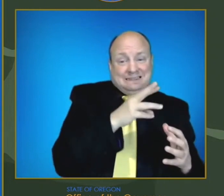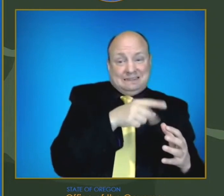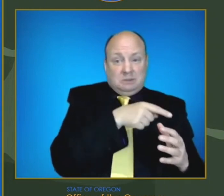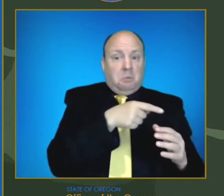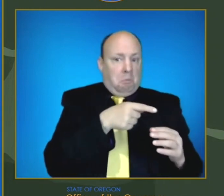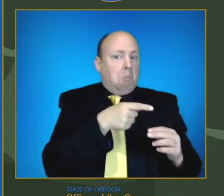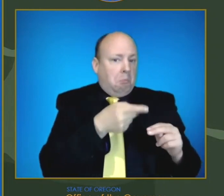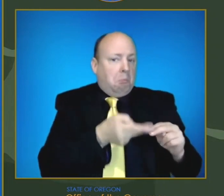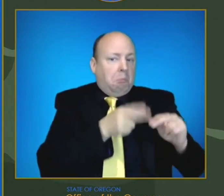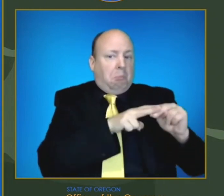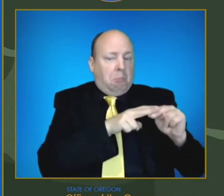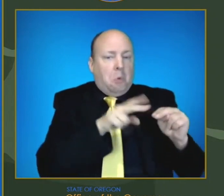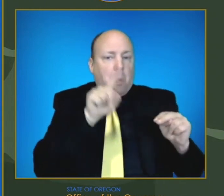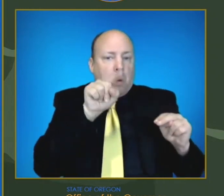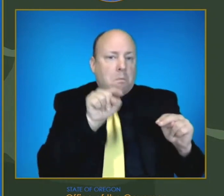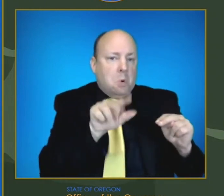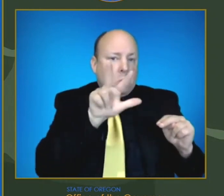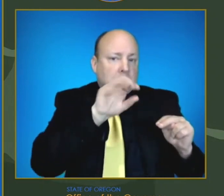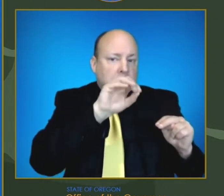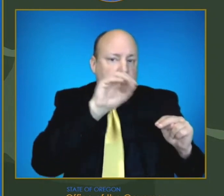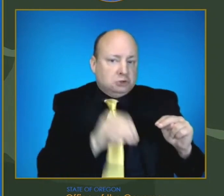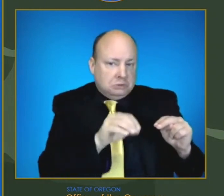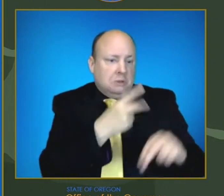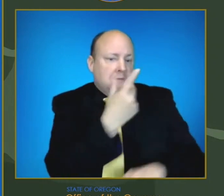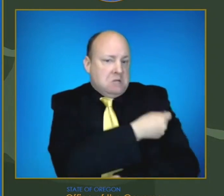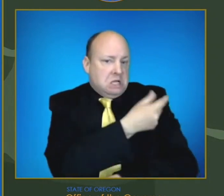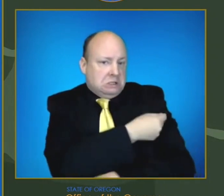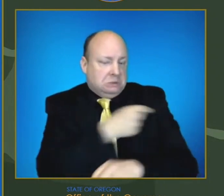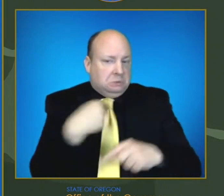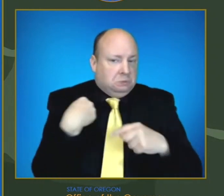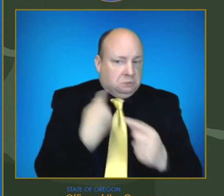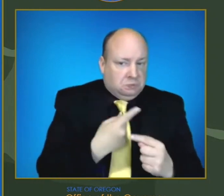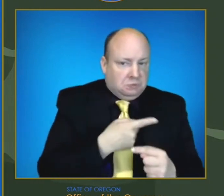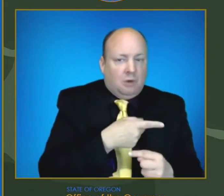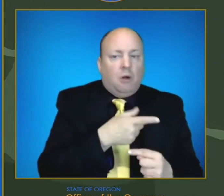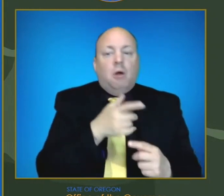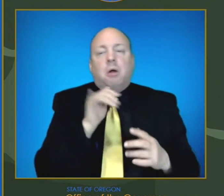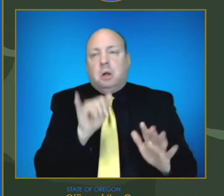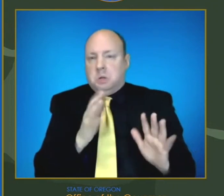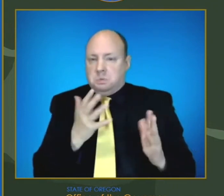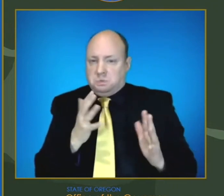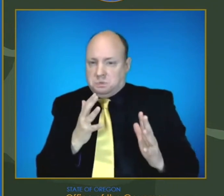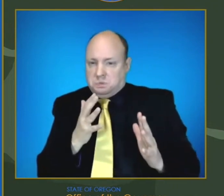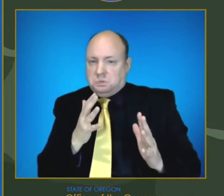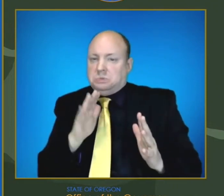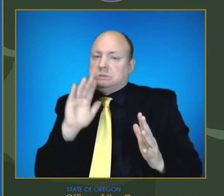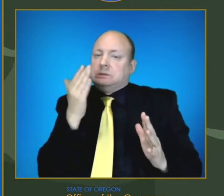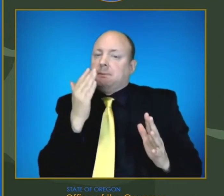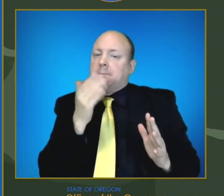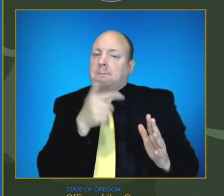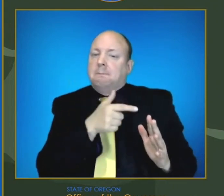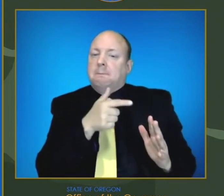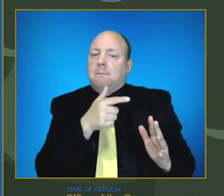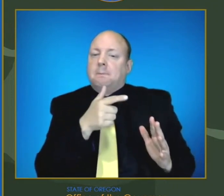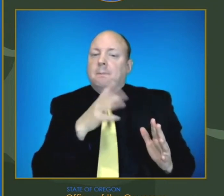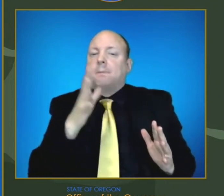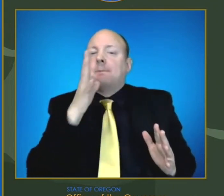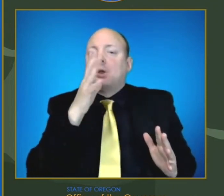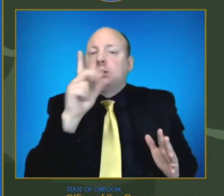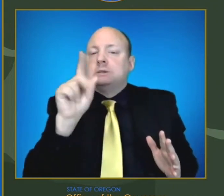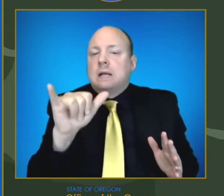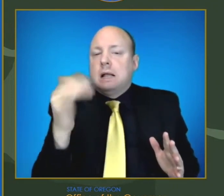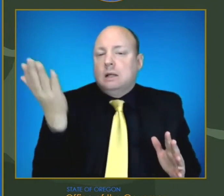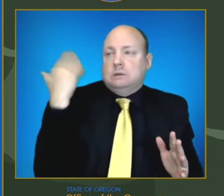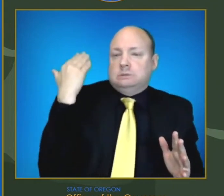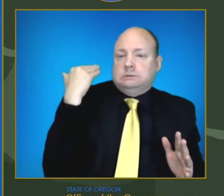But that figure was affected by an abnormally low number of vaccinations on and around Mother's Day. The numbers have picked up again